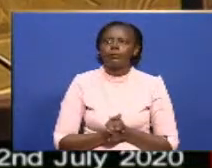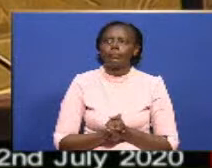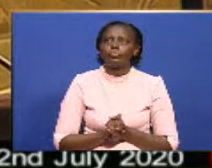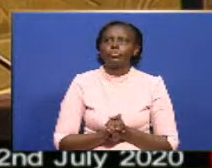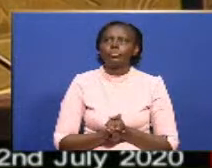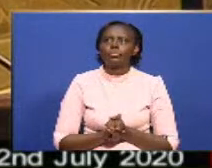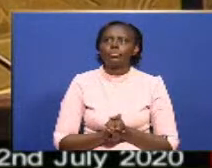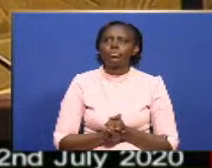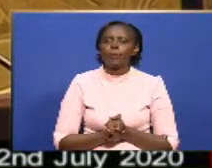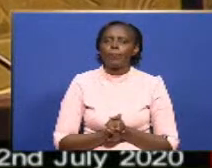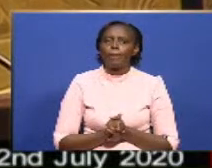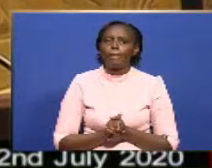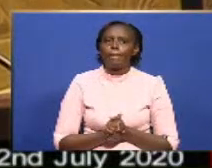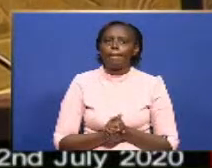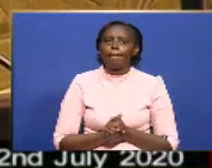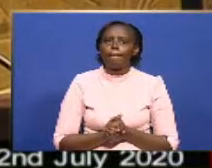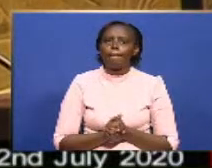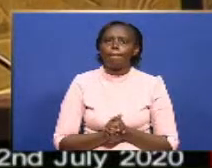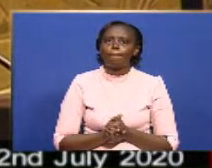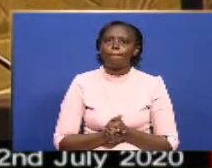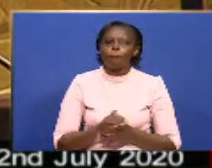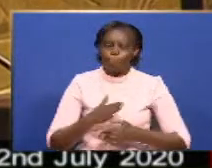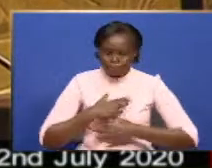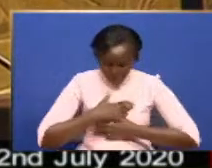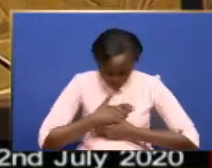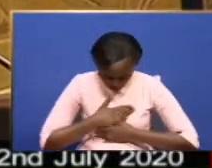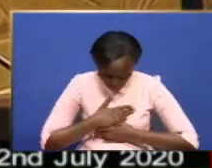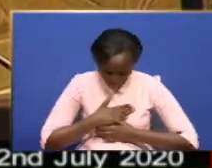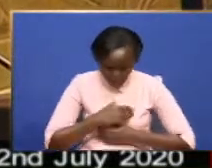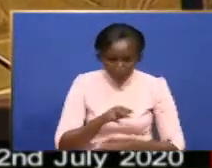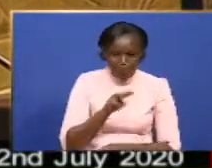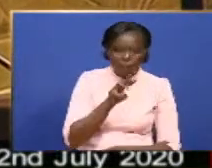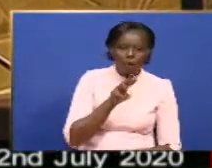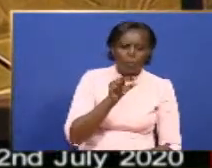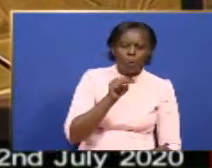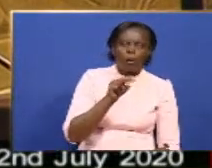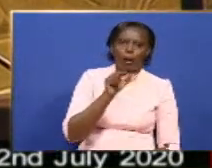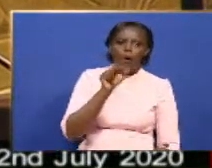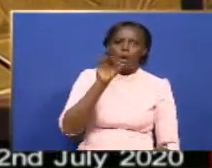Let's have the Honorable Manje Wathigo.